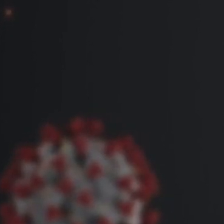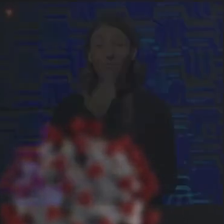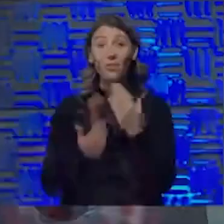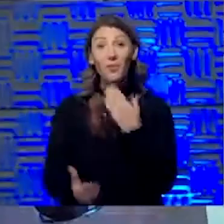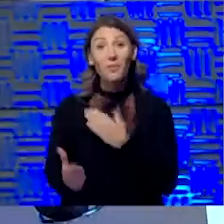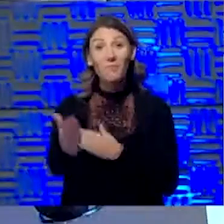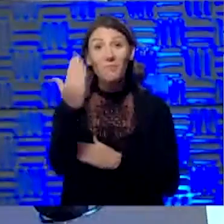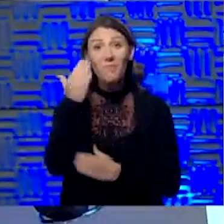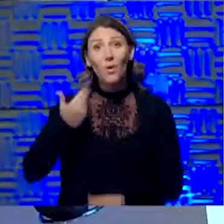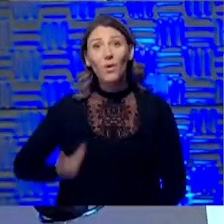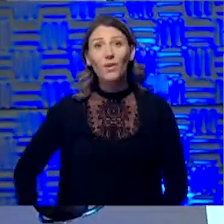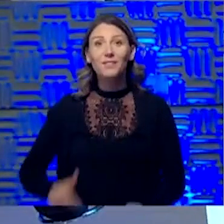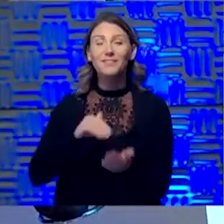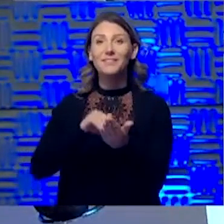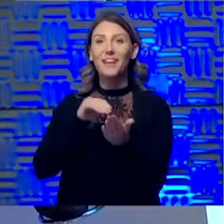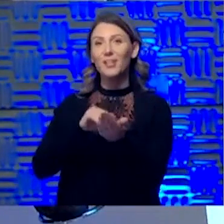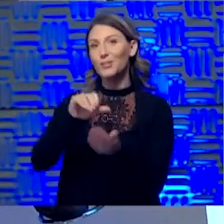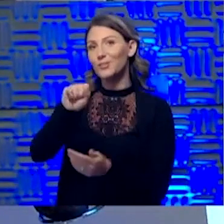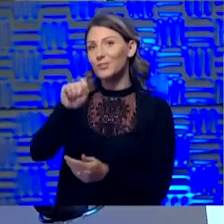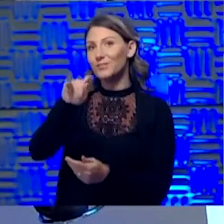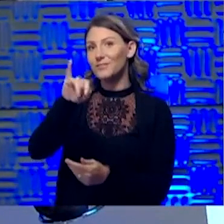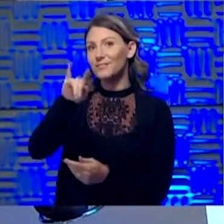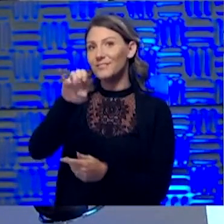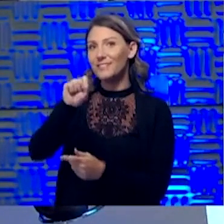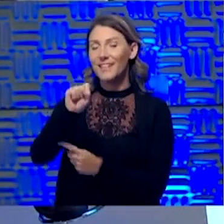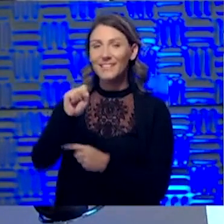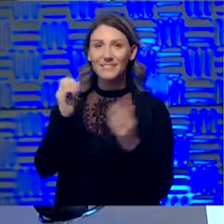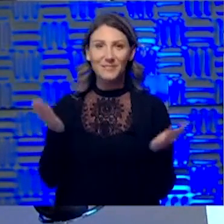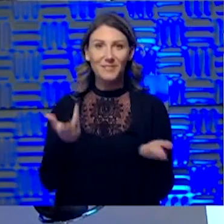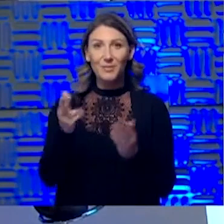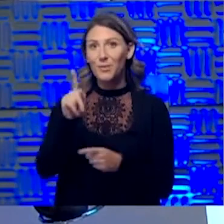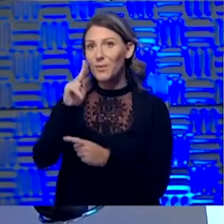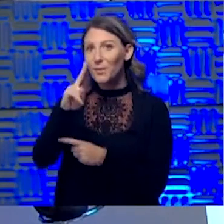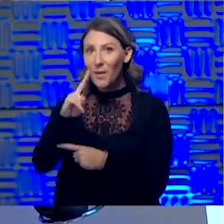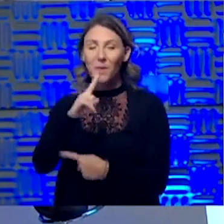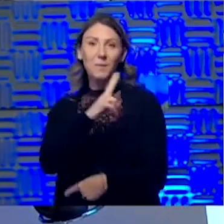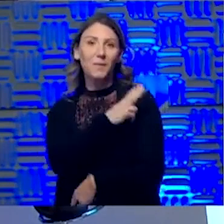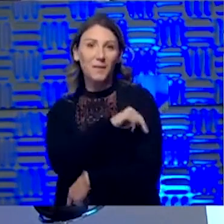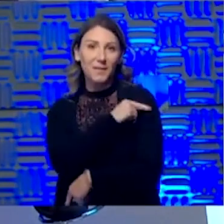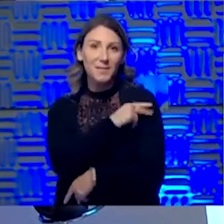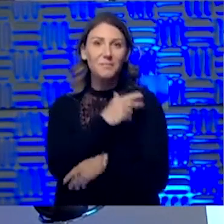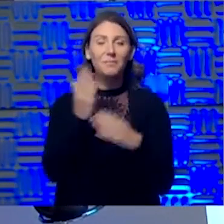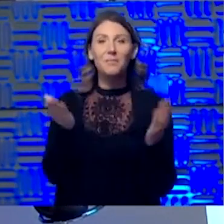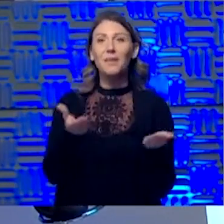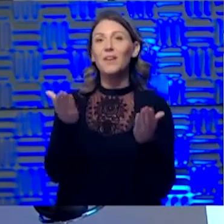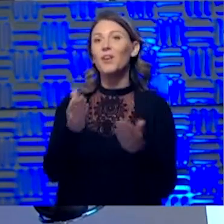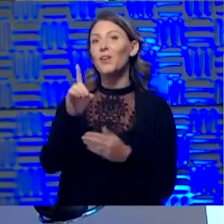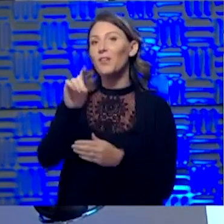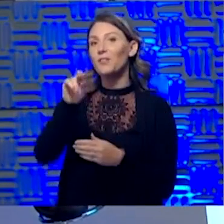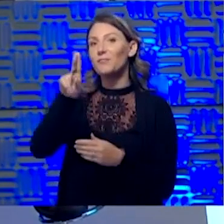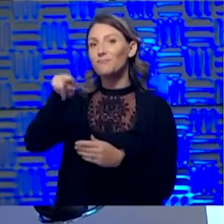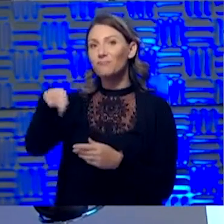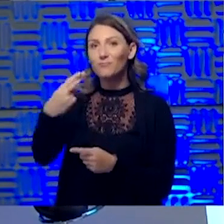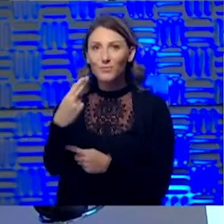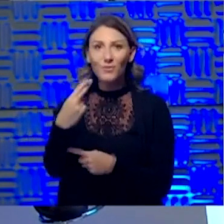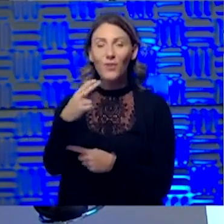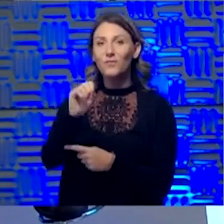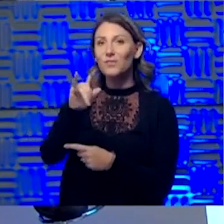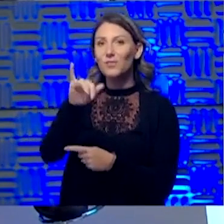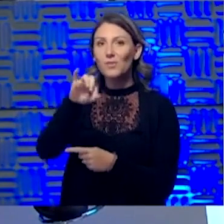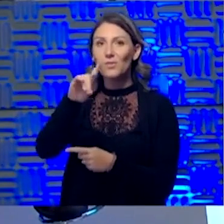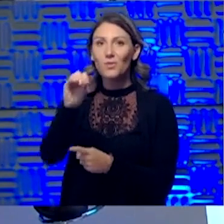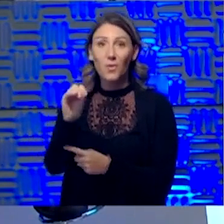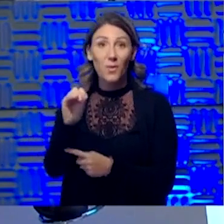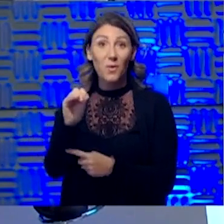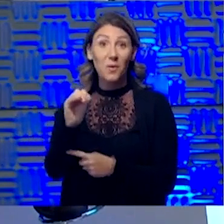Good morning. This is Steve Stites at the University of Kansas Health System. I'm in the Dolph Simons Family Studio, and I have a mask on. And